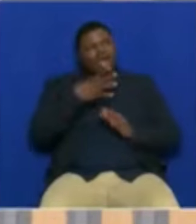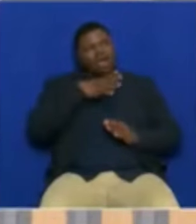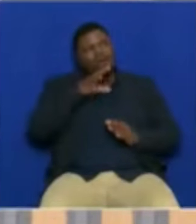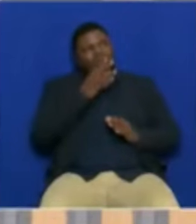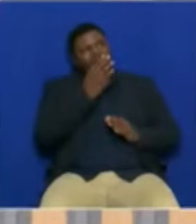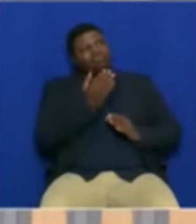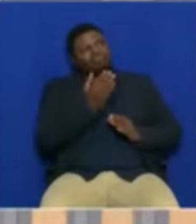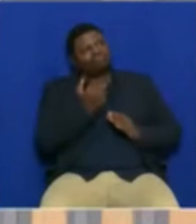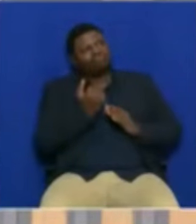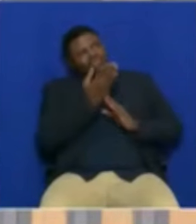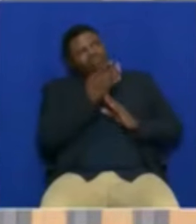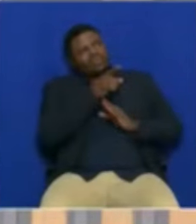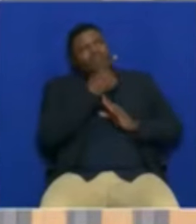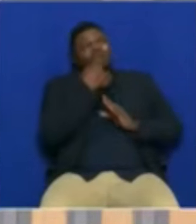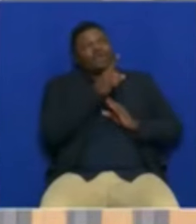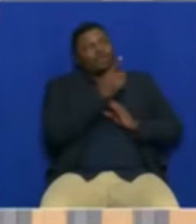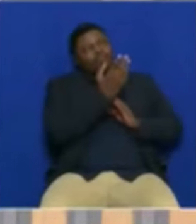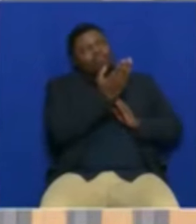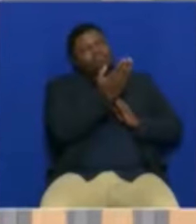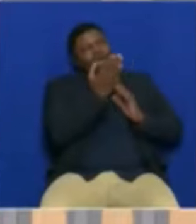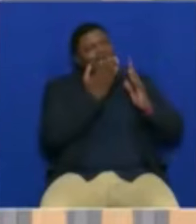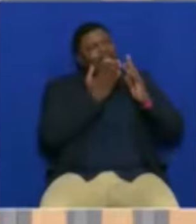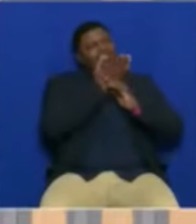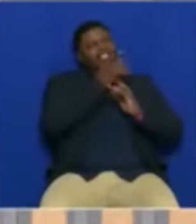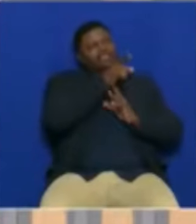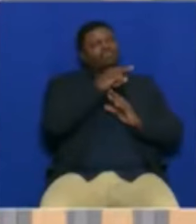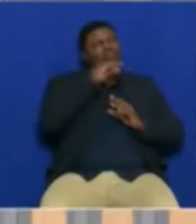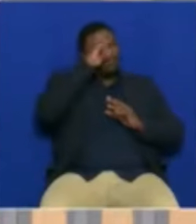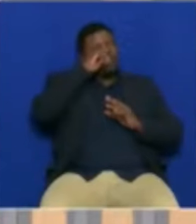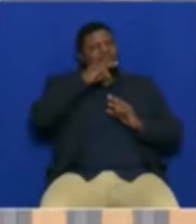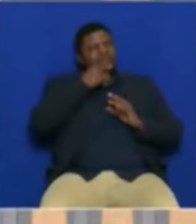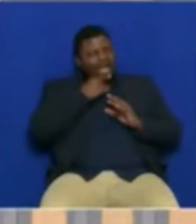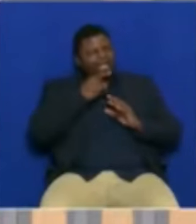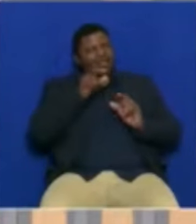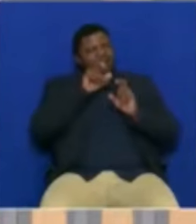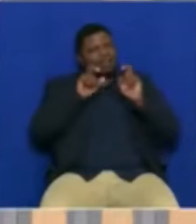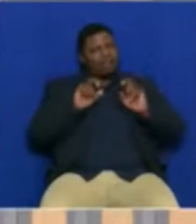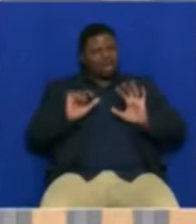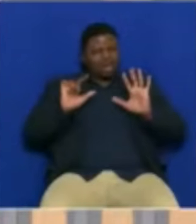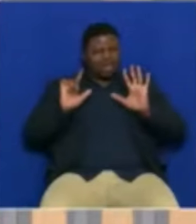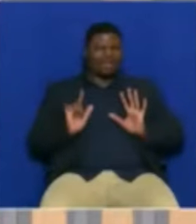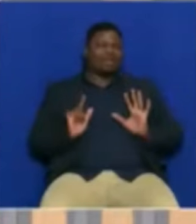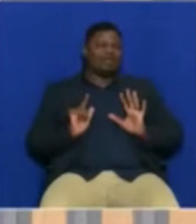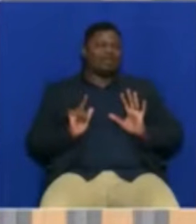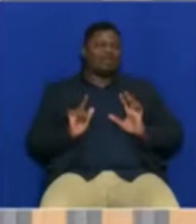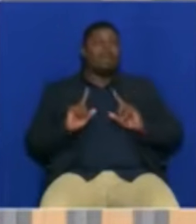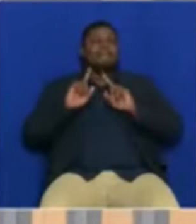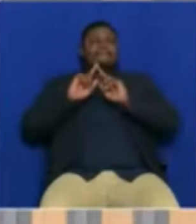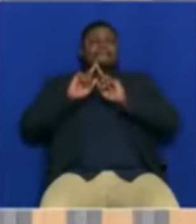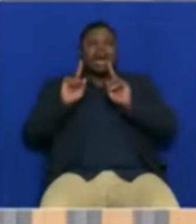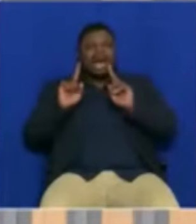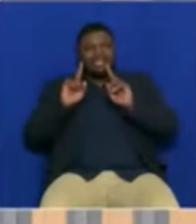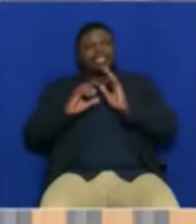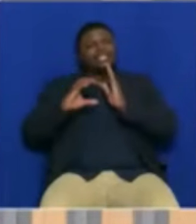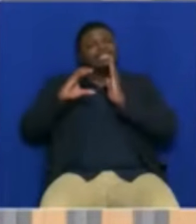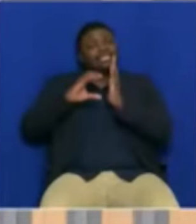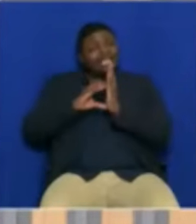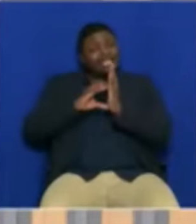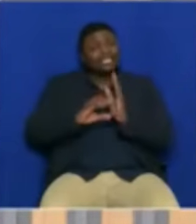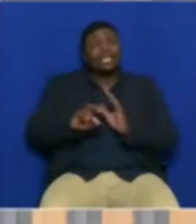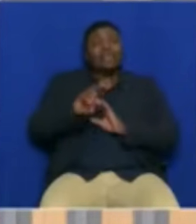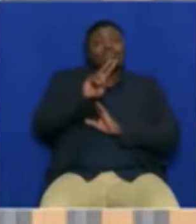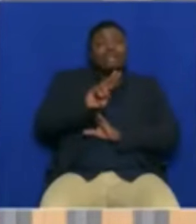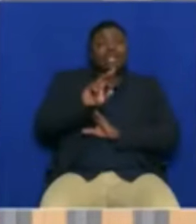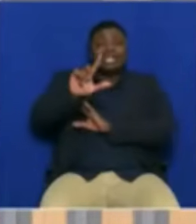would not understand. So it's on that basis that I say, if it's not a 27 referral, then it would have to be on